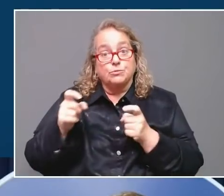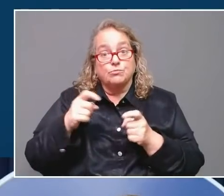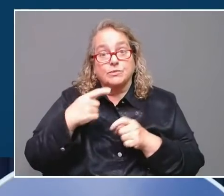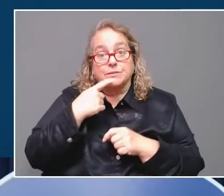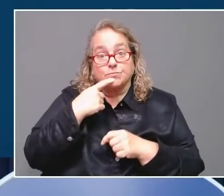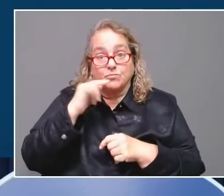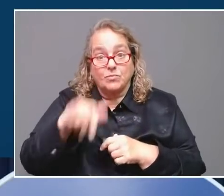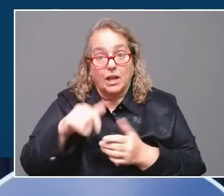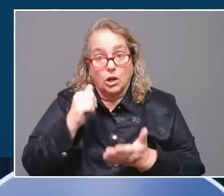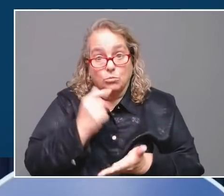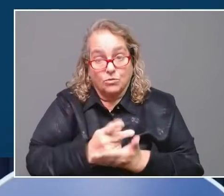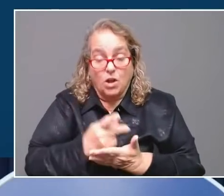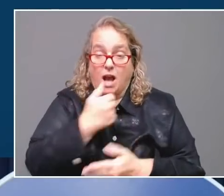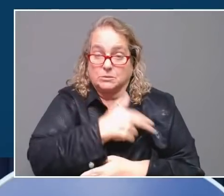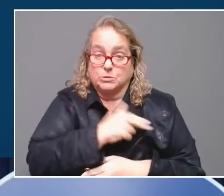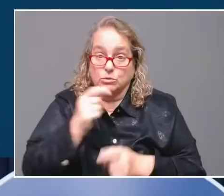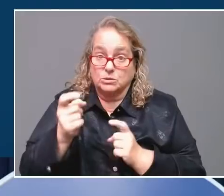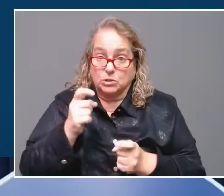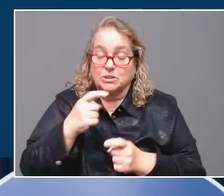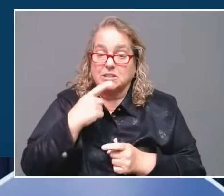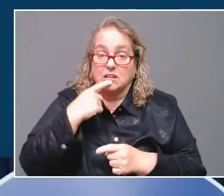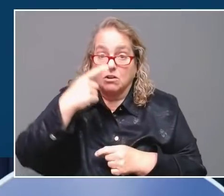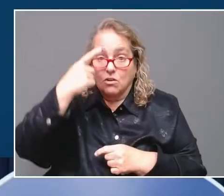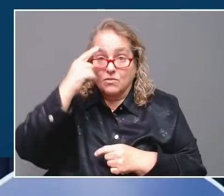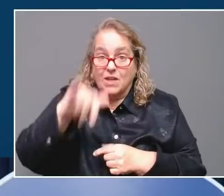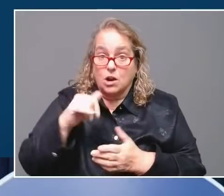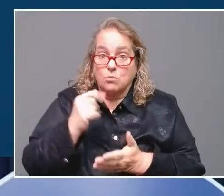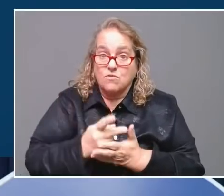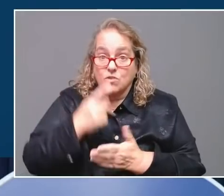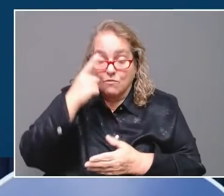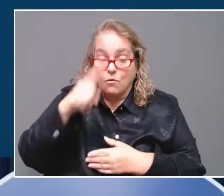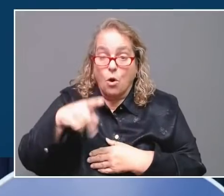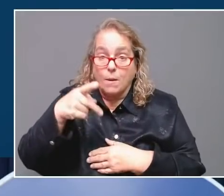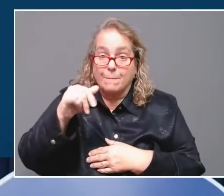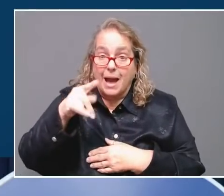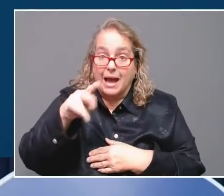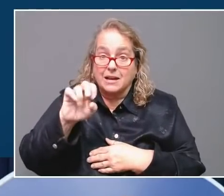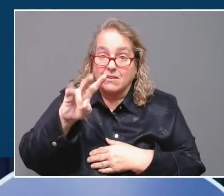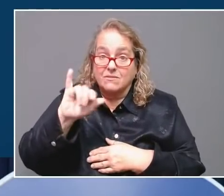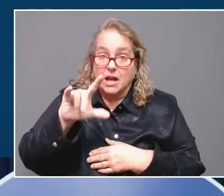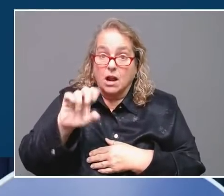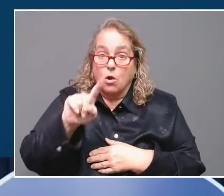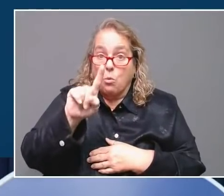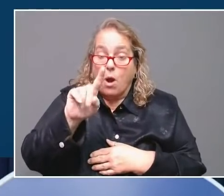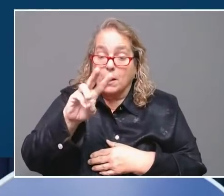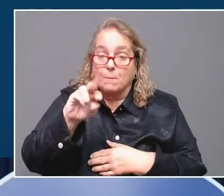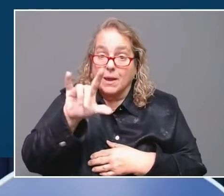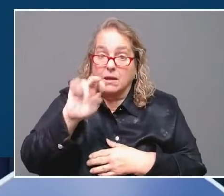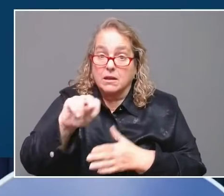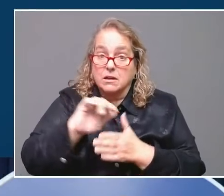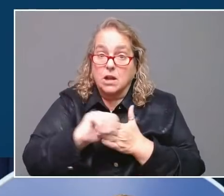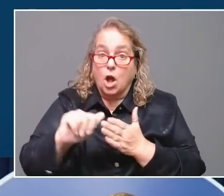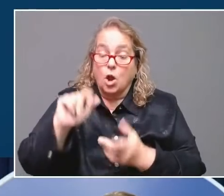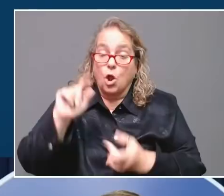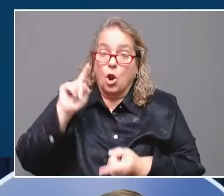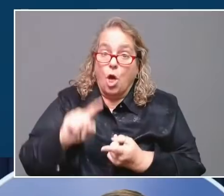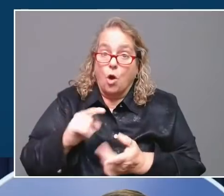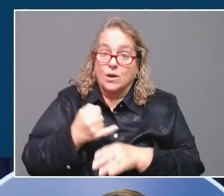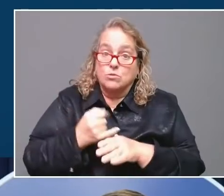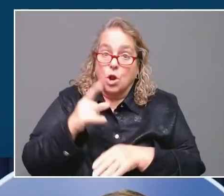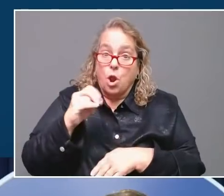hospital administrators for Pineville Community Health Center, of the $1 million low-interest loan will support its current staff